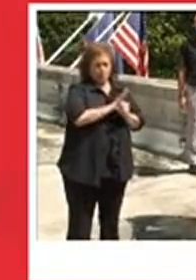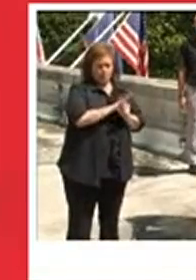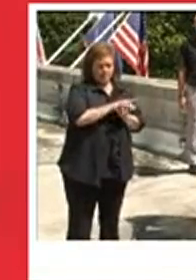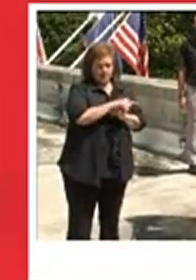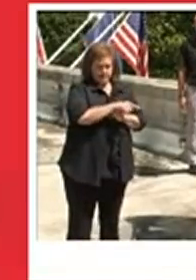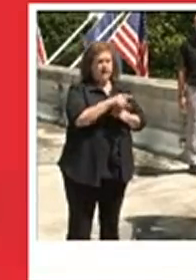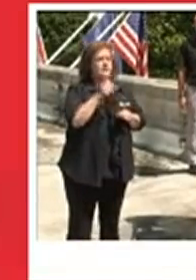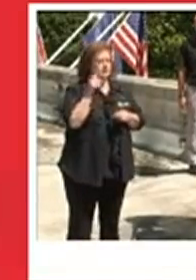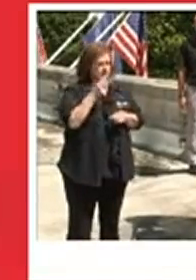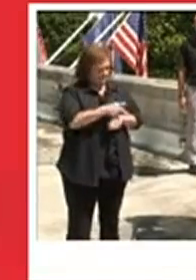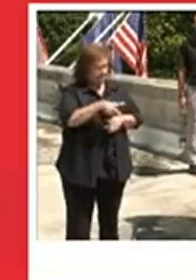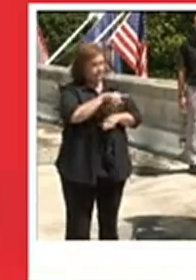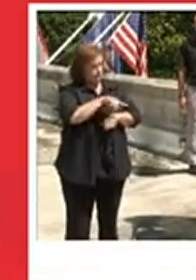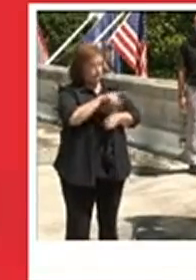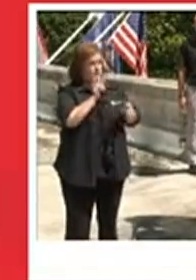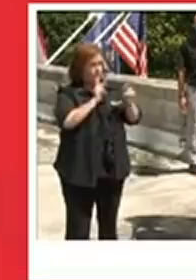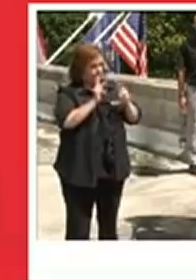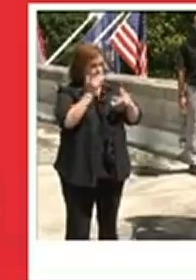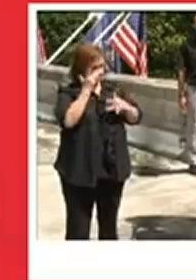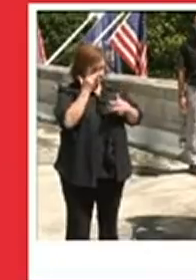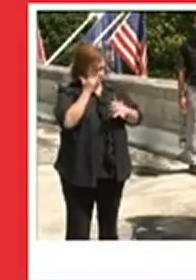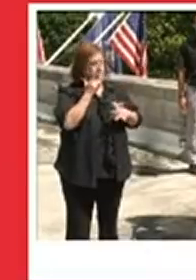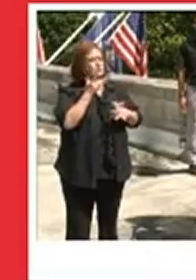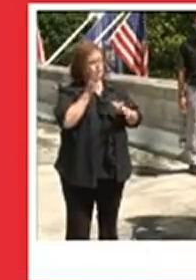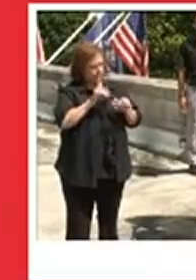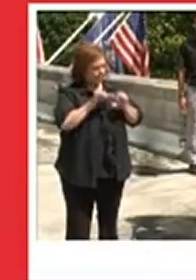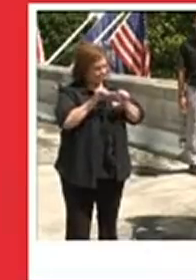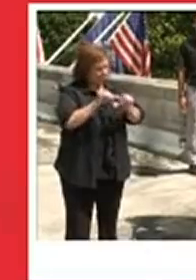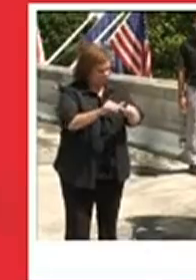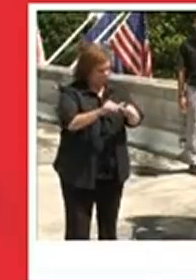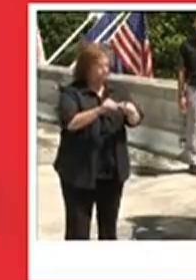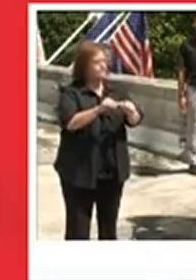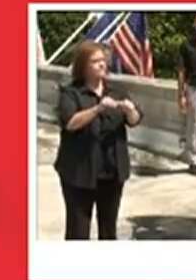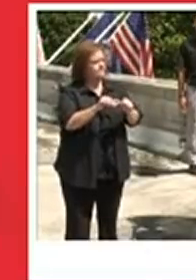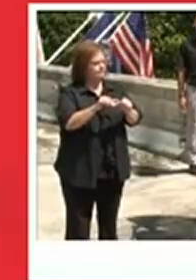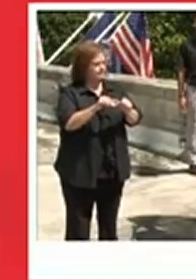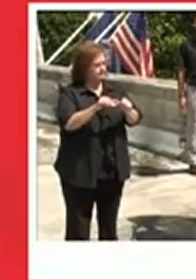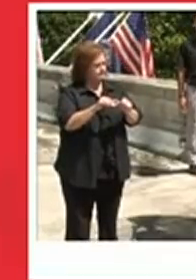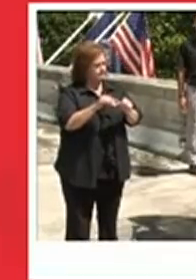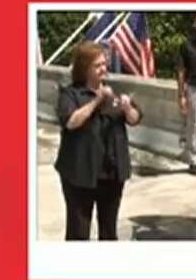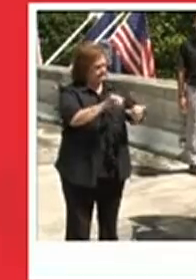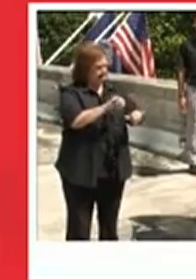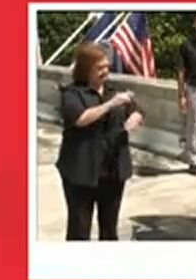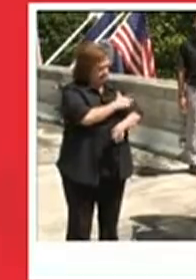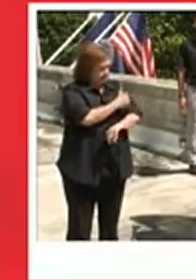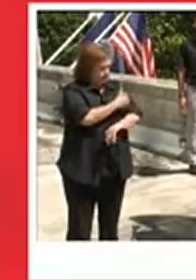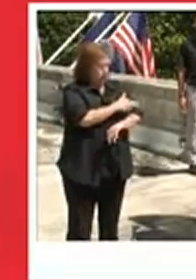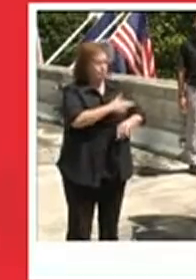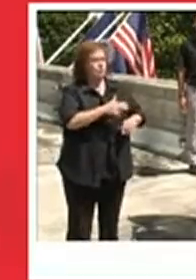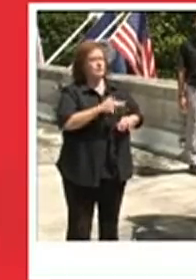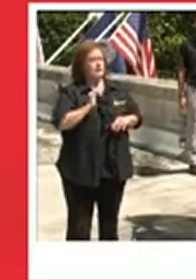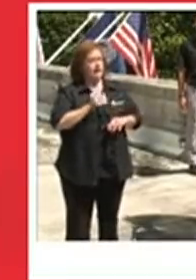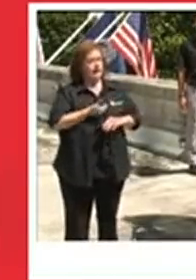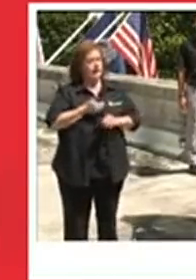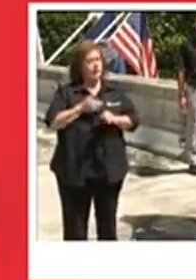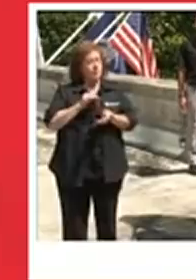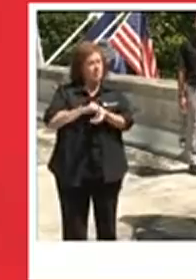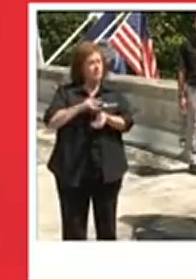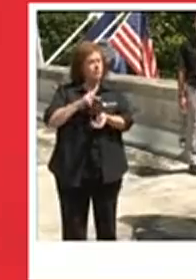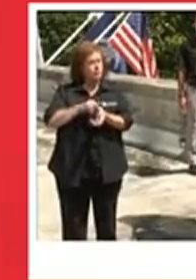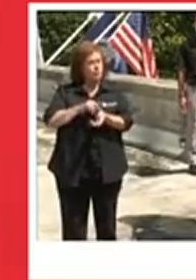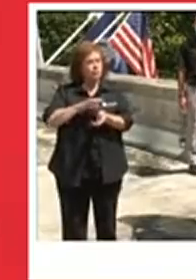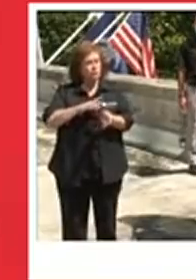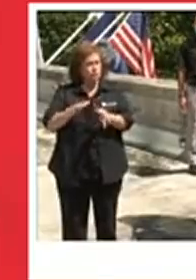will continue to get the best quality of service that we, again, our healthcare professionals, have demonstrated that